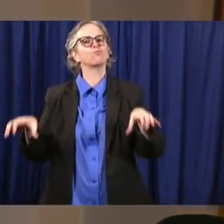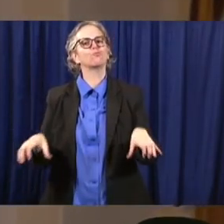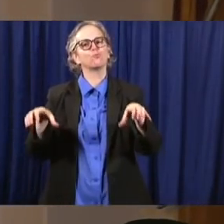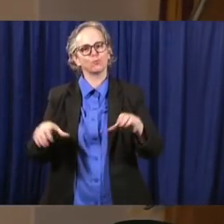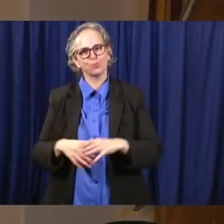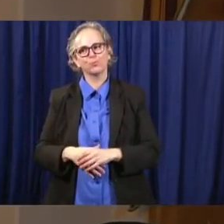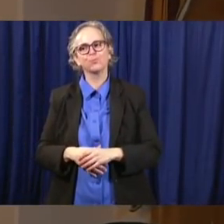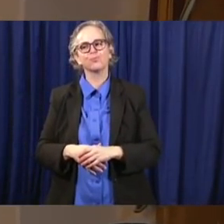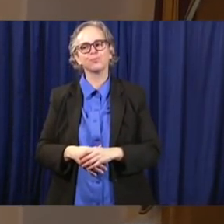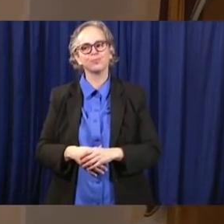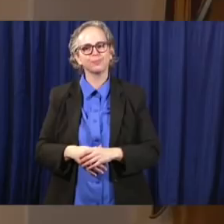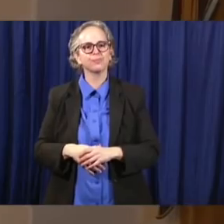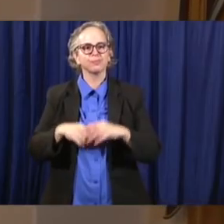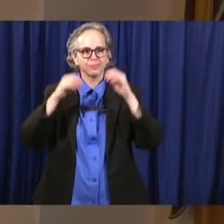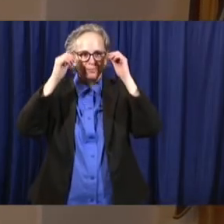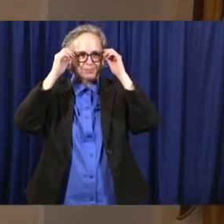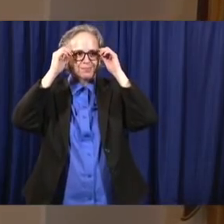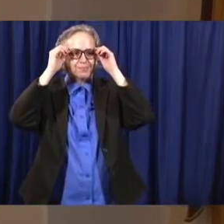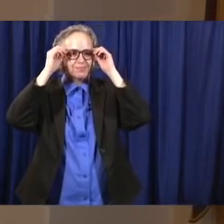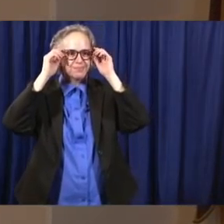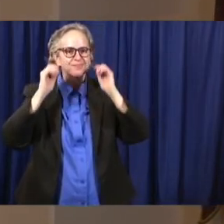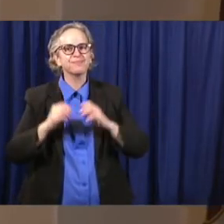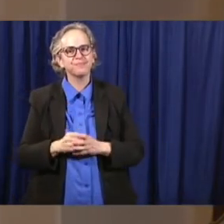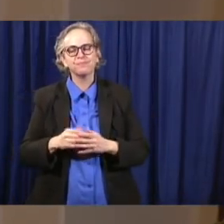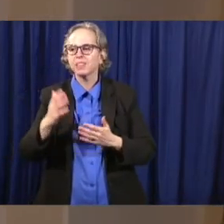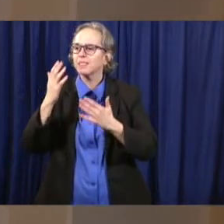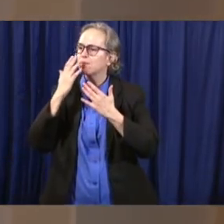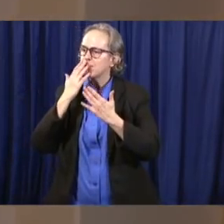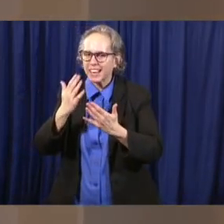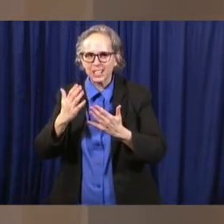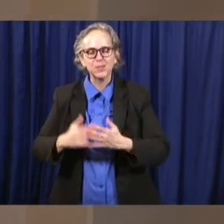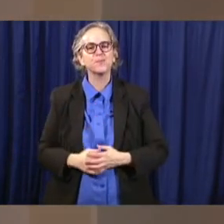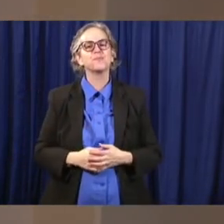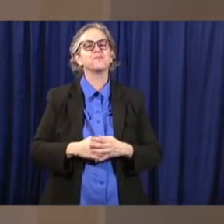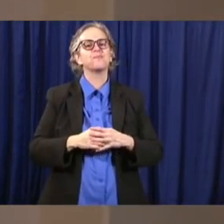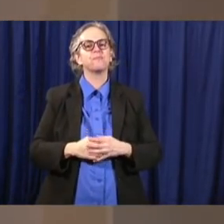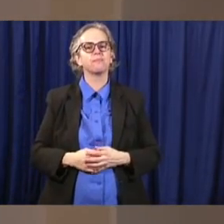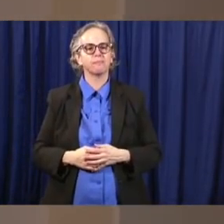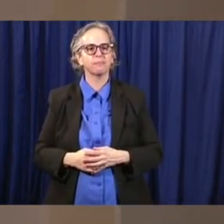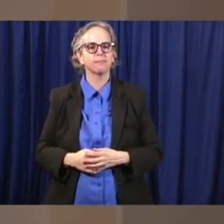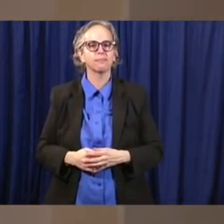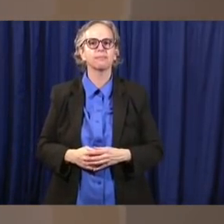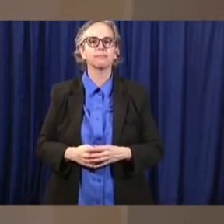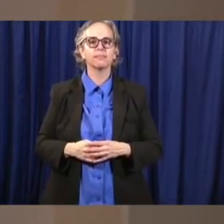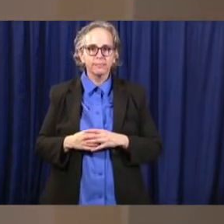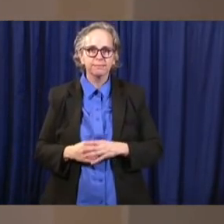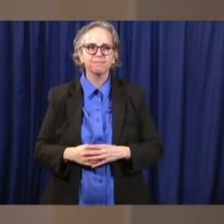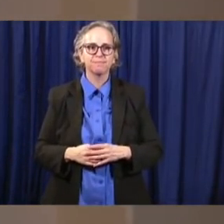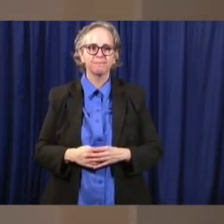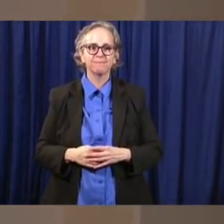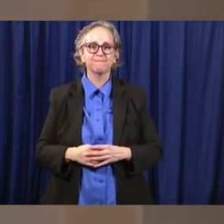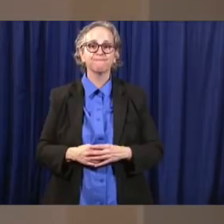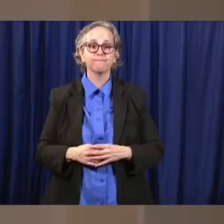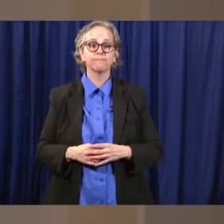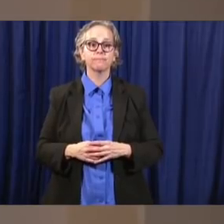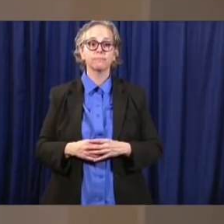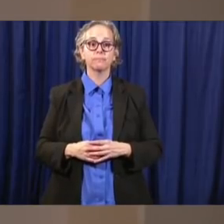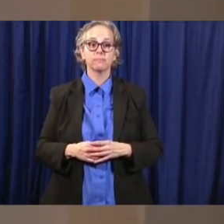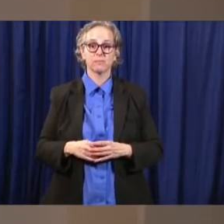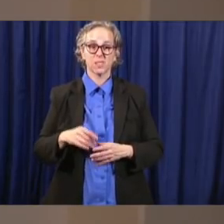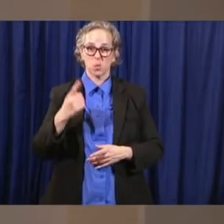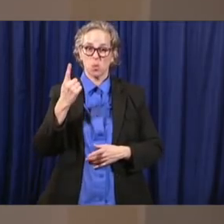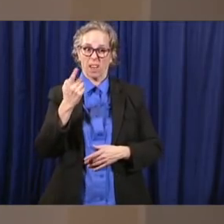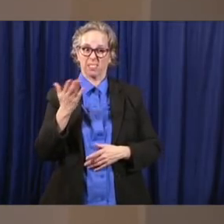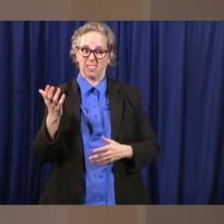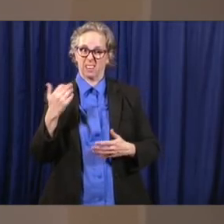Well, thank you very much, Governor. I know that one of the things I spend a lot of time on is listening